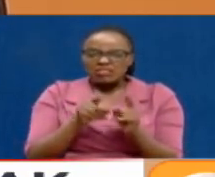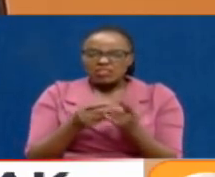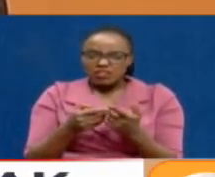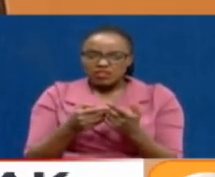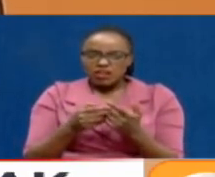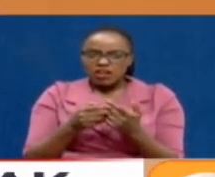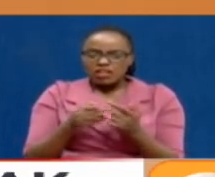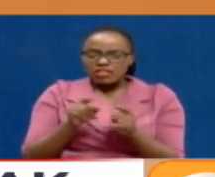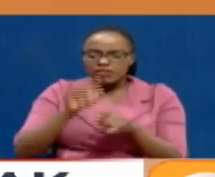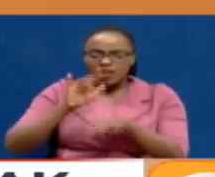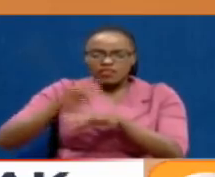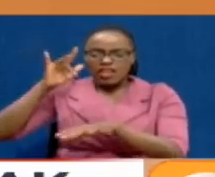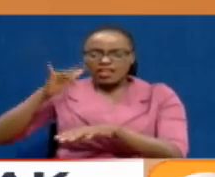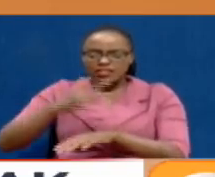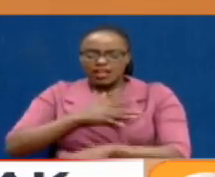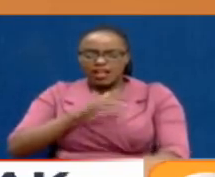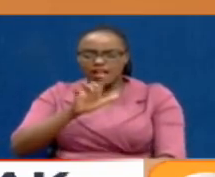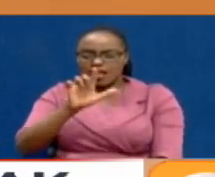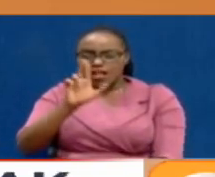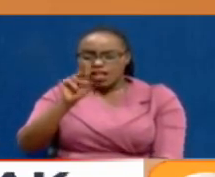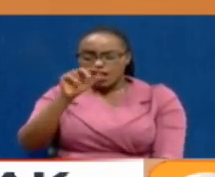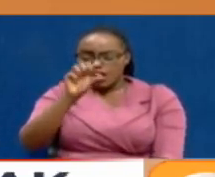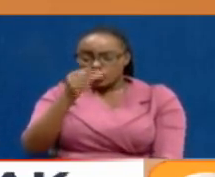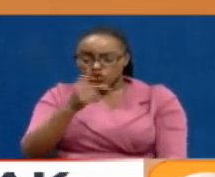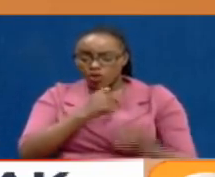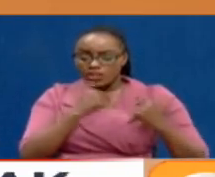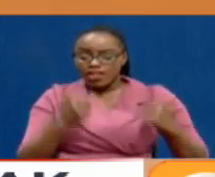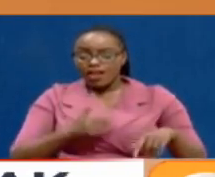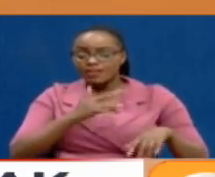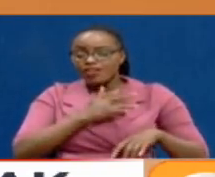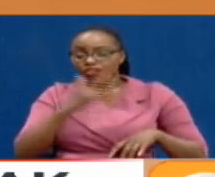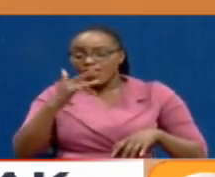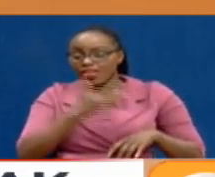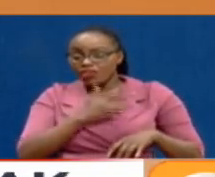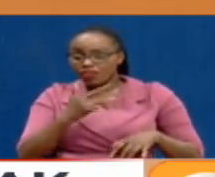conditions that are either affecting the lungs or the heart, or